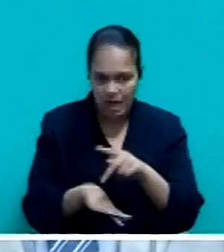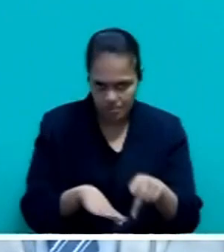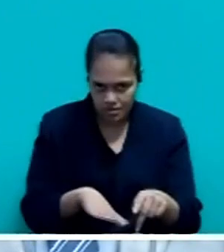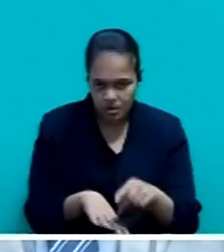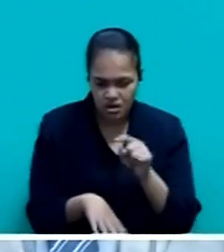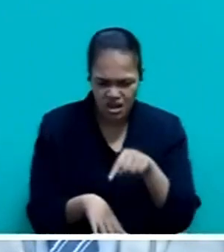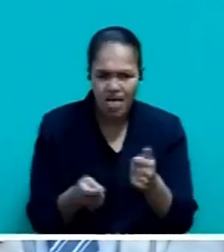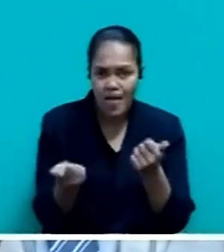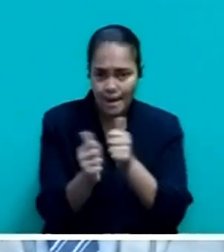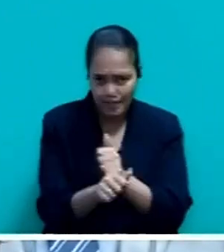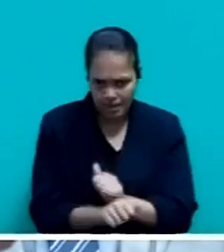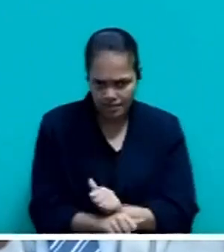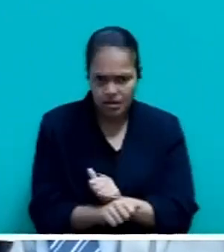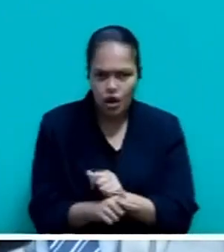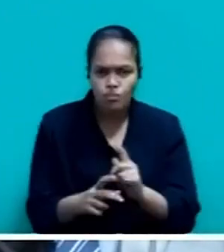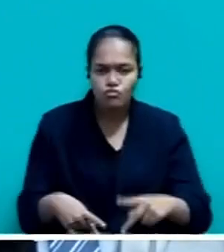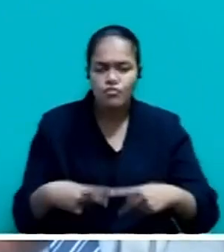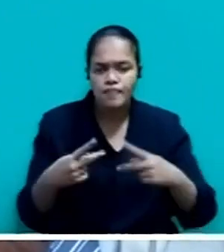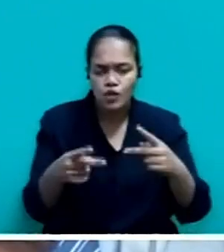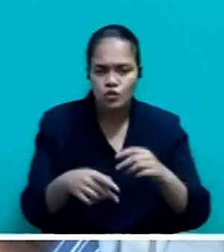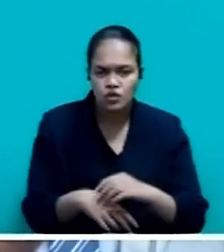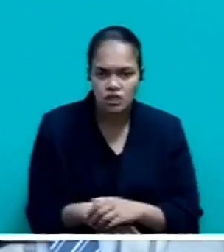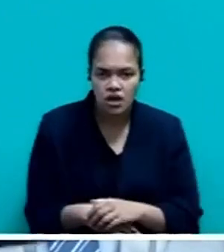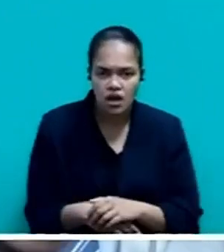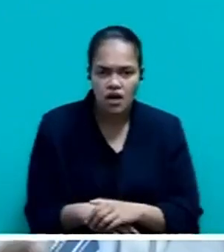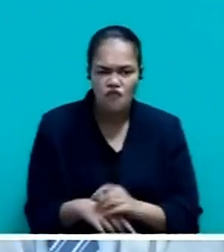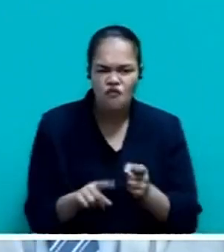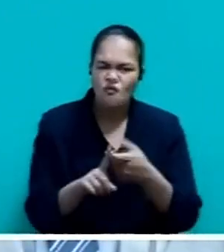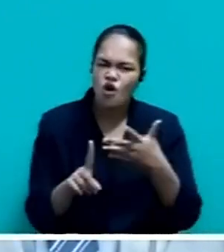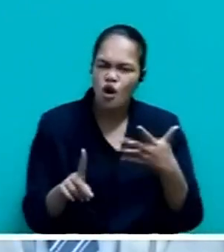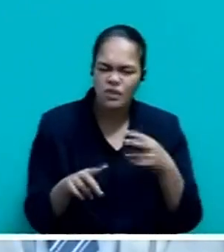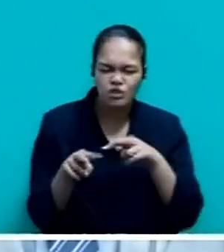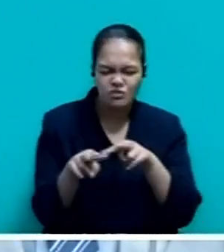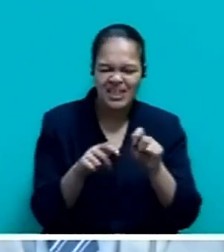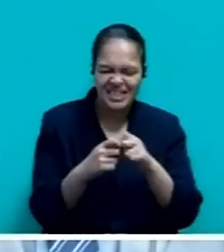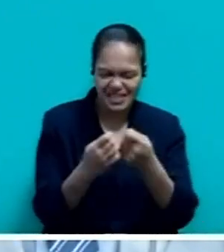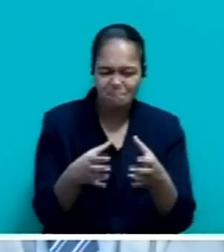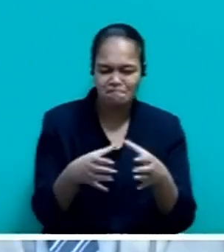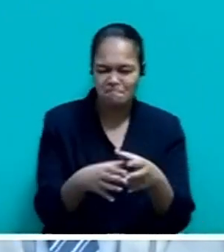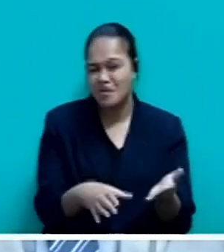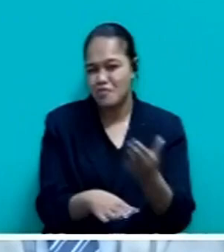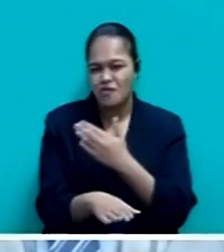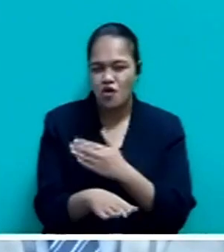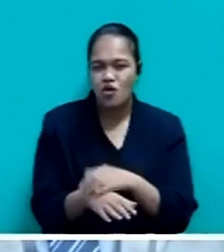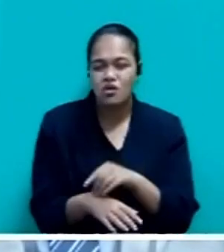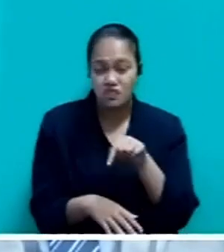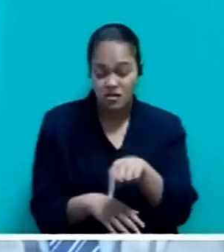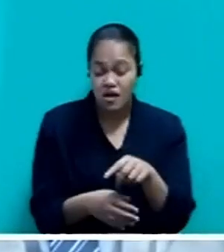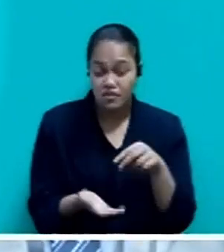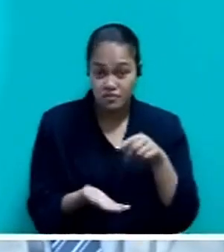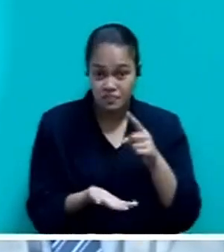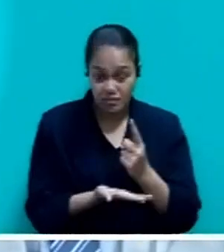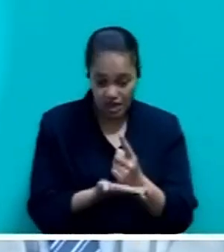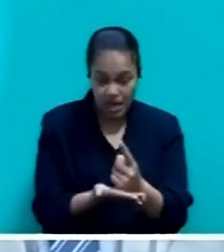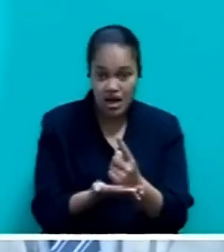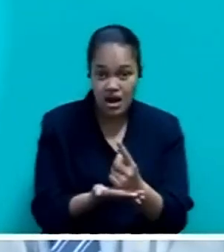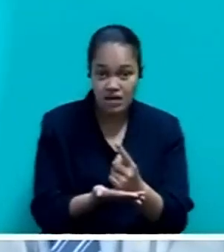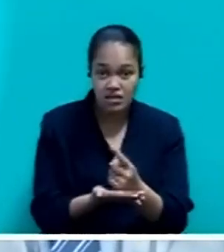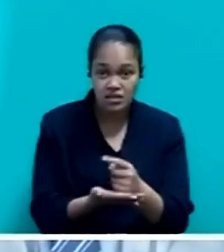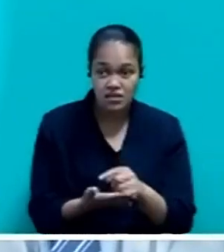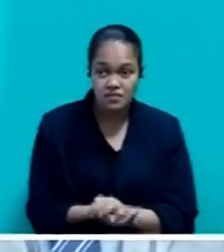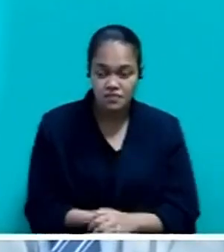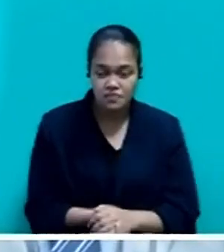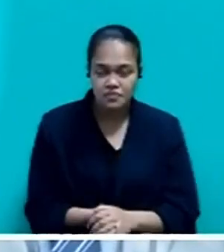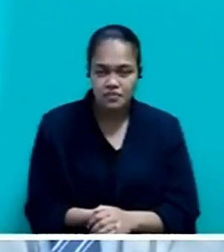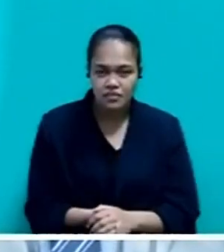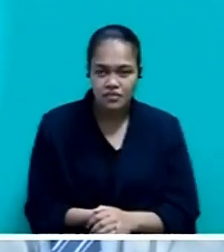the amendments that was proposed by the former supervisor and the team then. If the current acting supervisor, Ms. Ana Matadia, wants